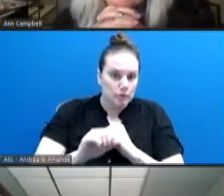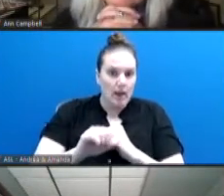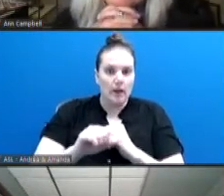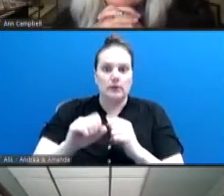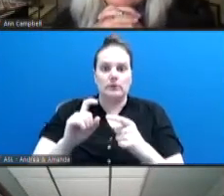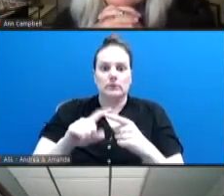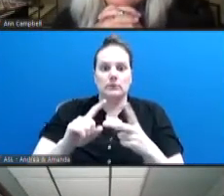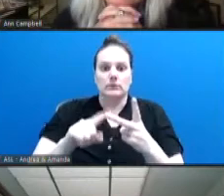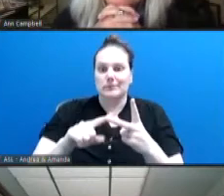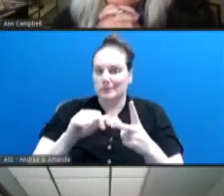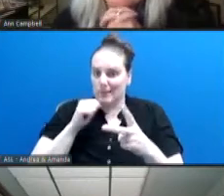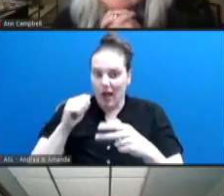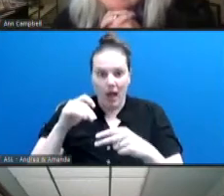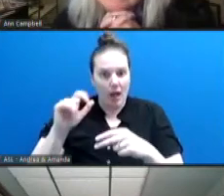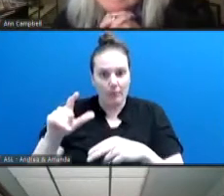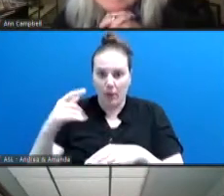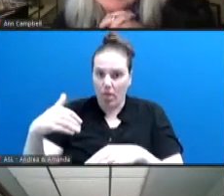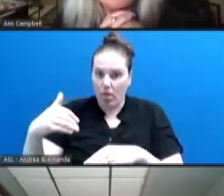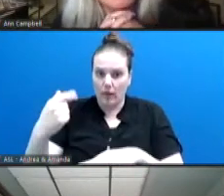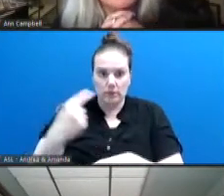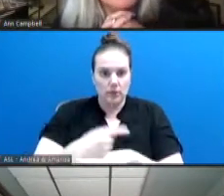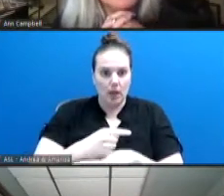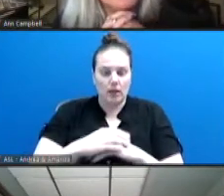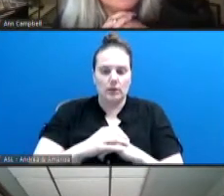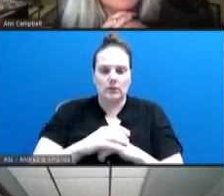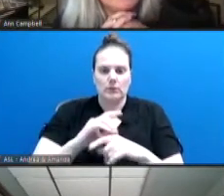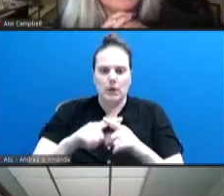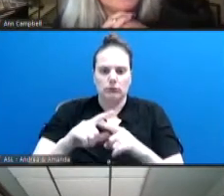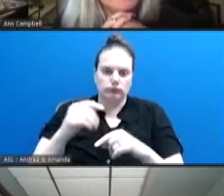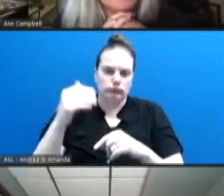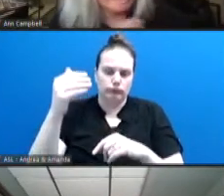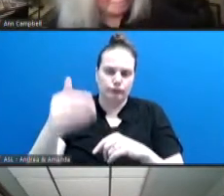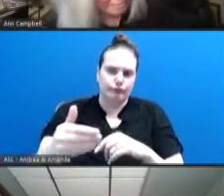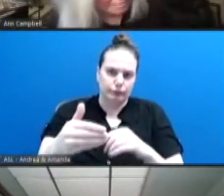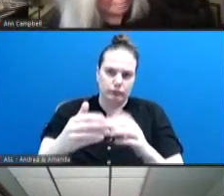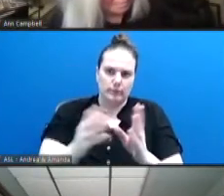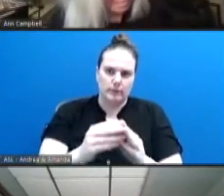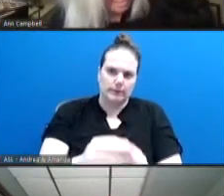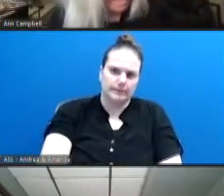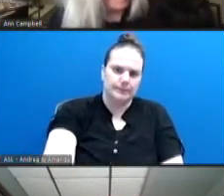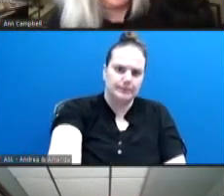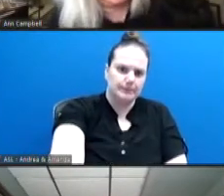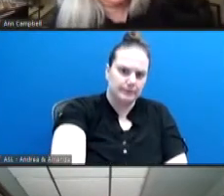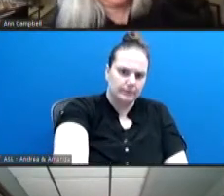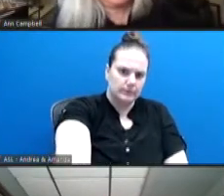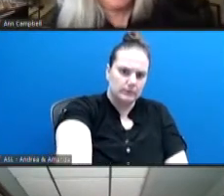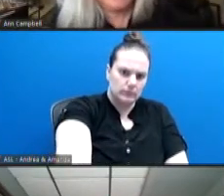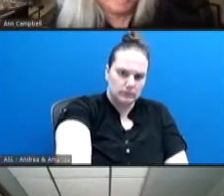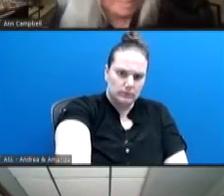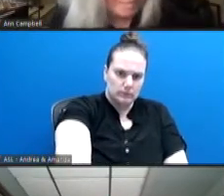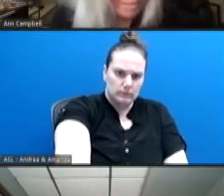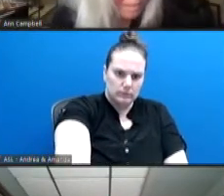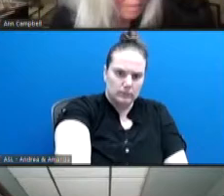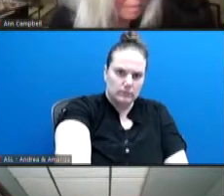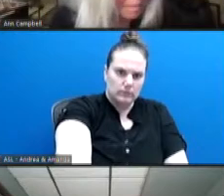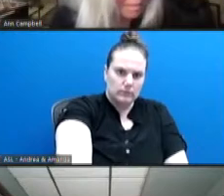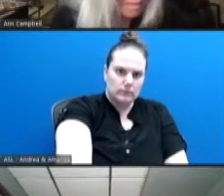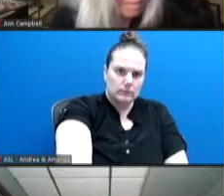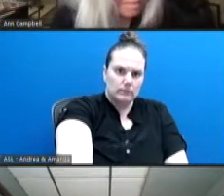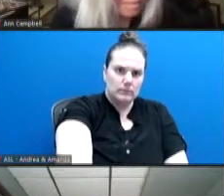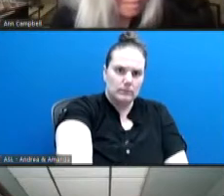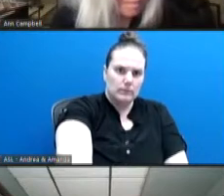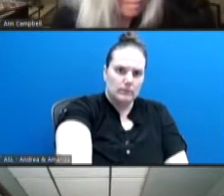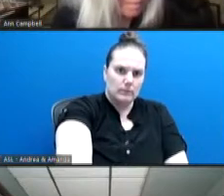have an April date, but that's coming at our next meeting. So I hope to see you all there. That's